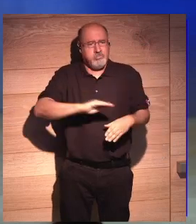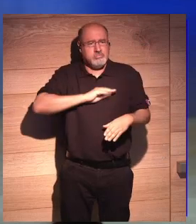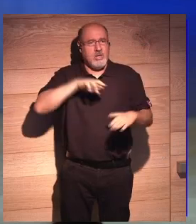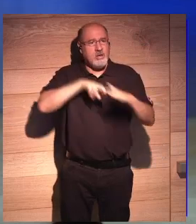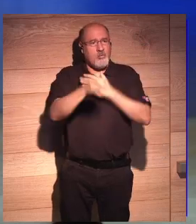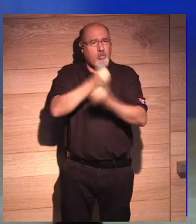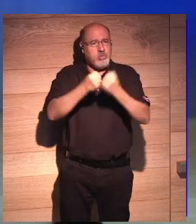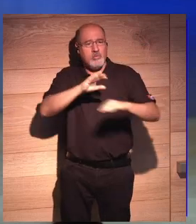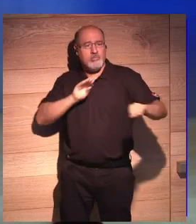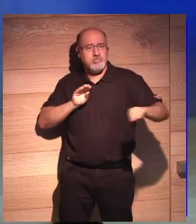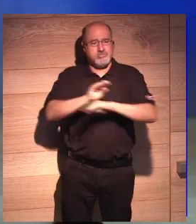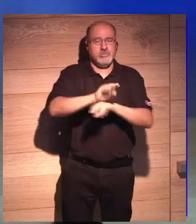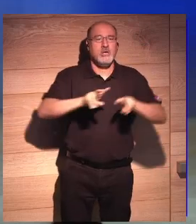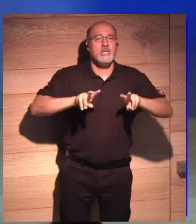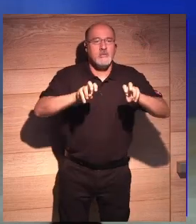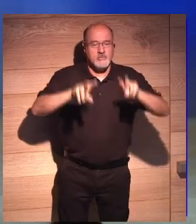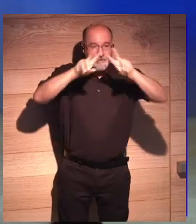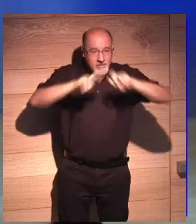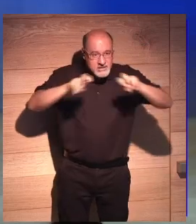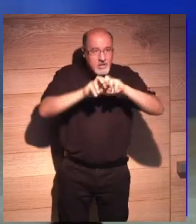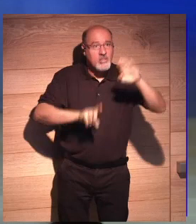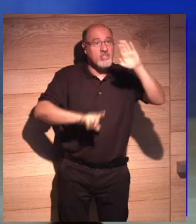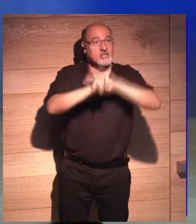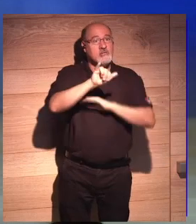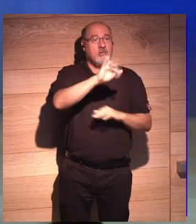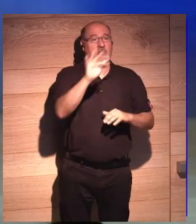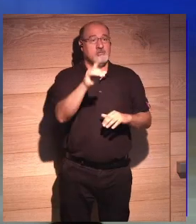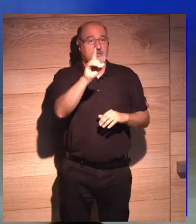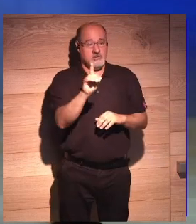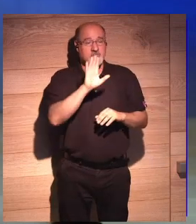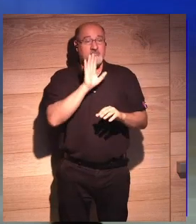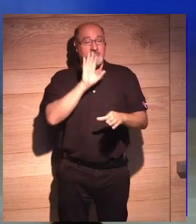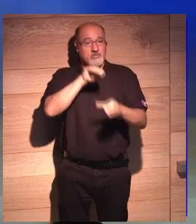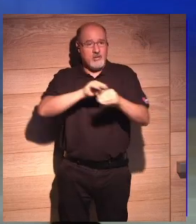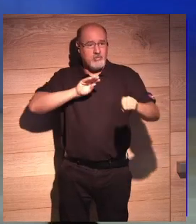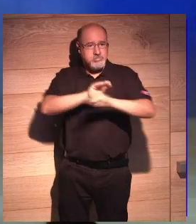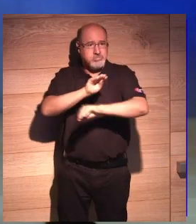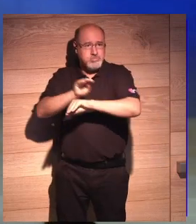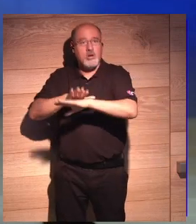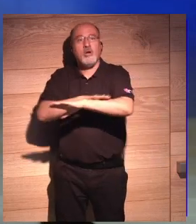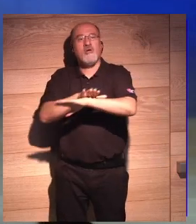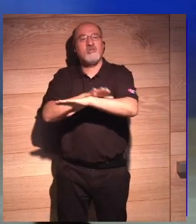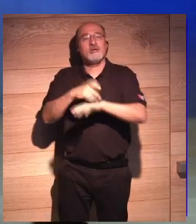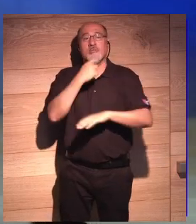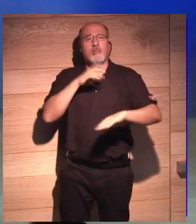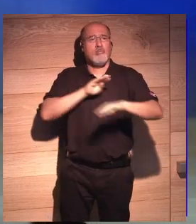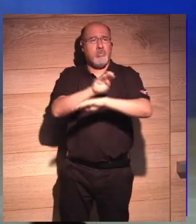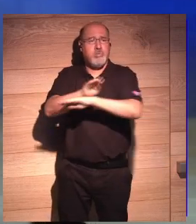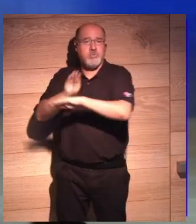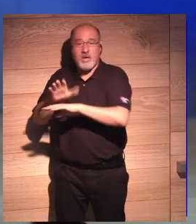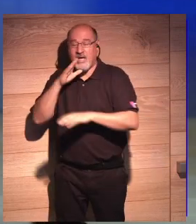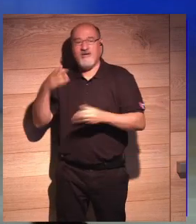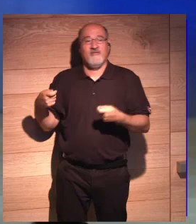R&D. And there are a number of programs at the moment which are trying to put the kind of seed catalyst funding into the